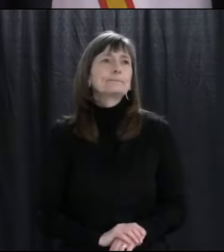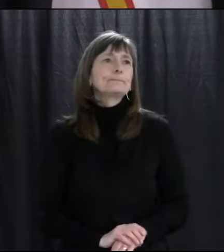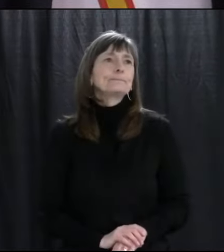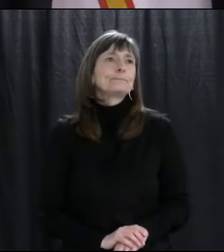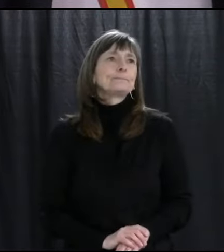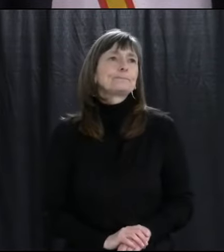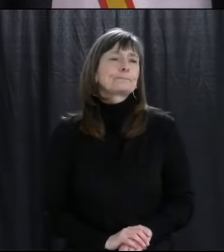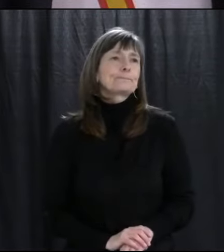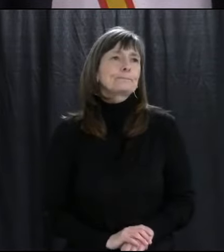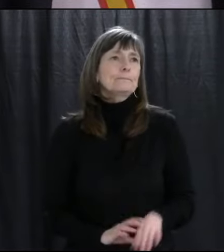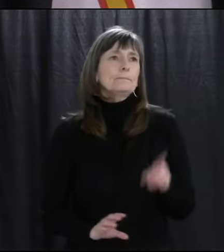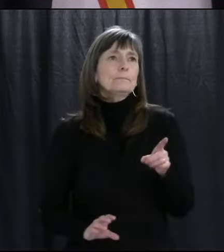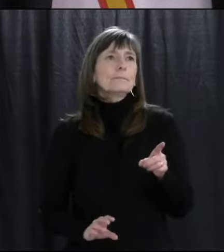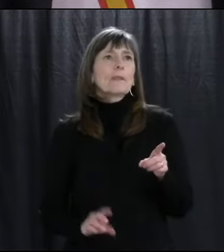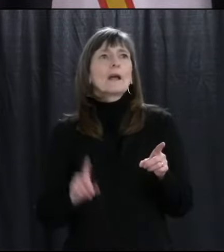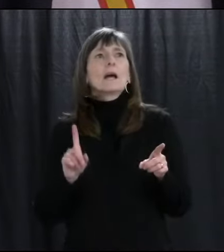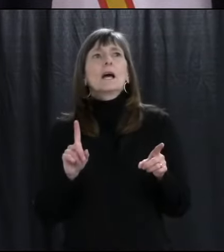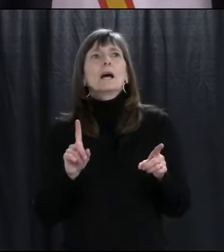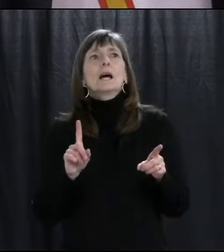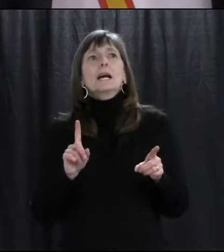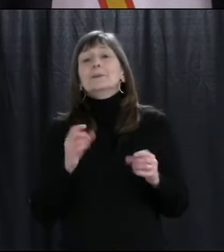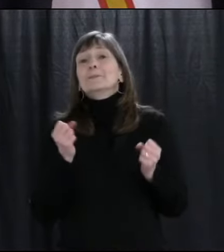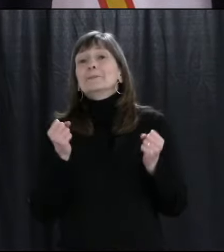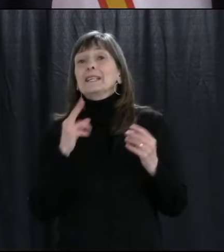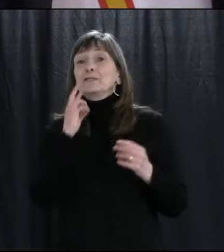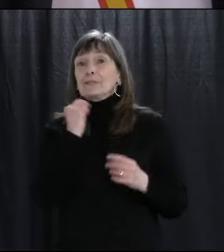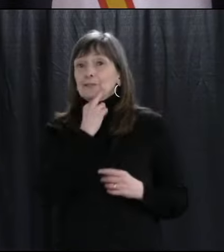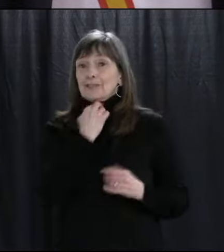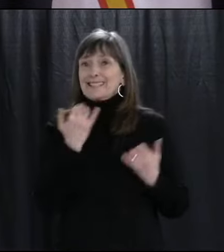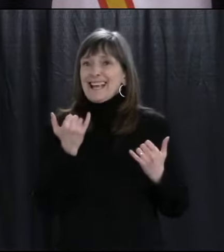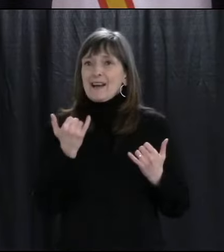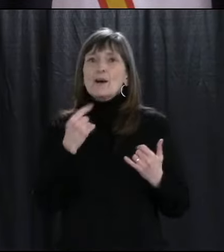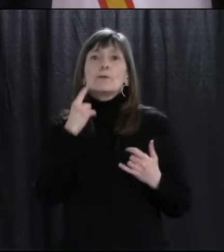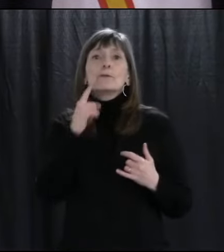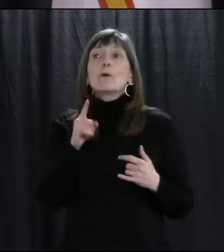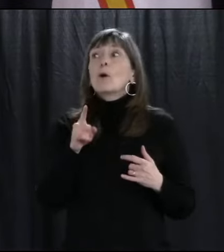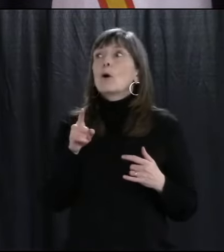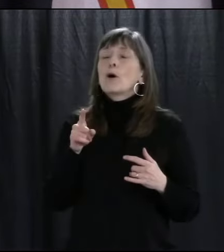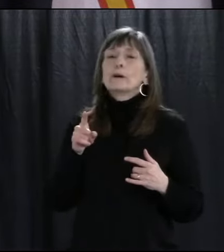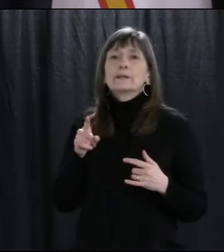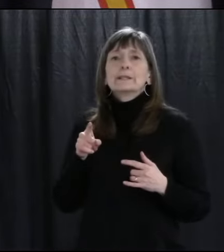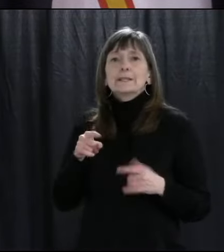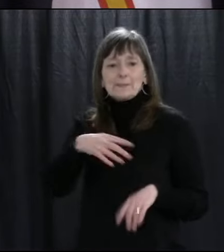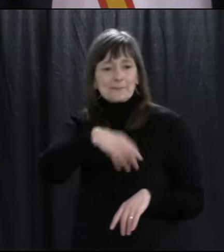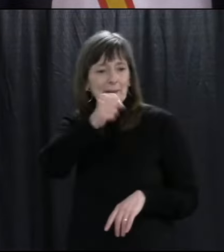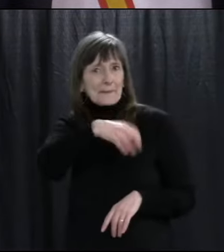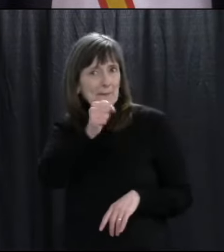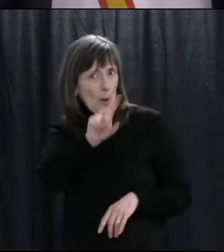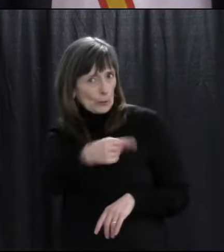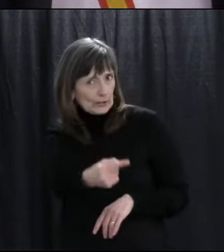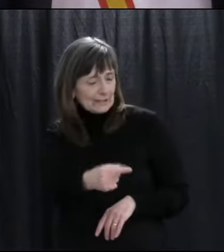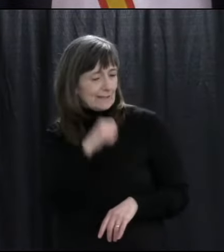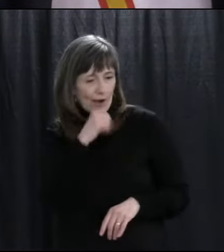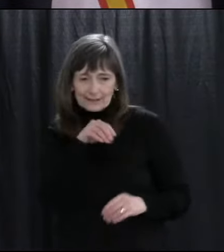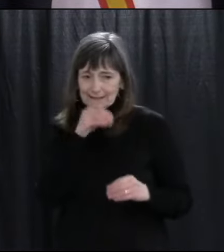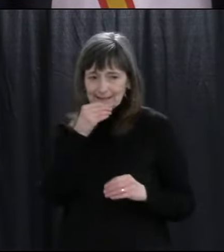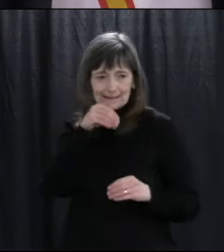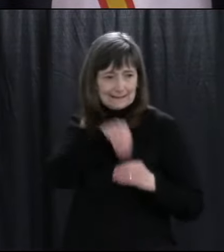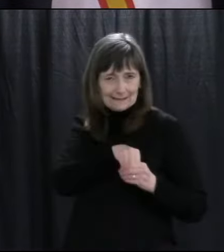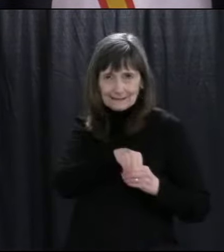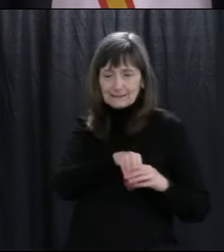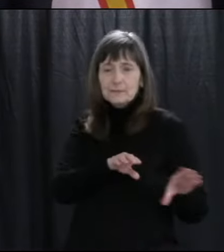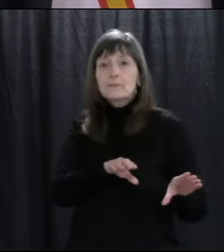And on that, kitchens, a lot of restaurants are switching to a takeout model, but kitchens are often fairly close